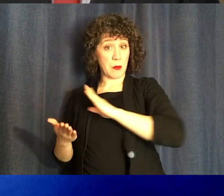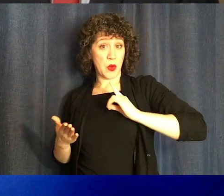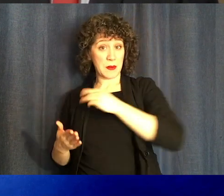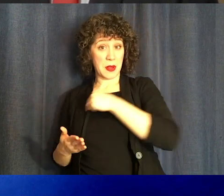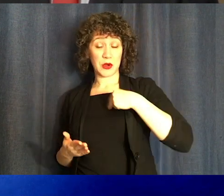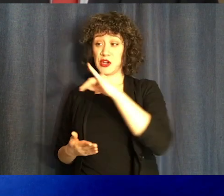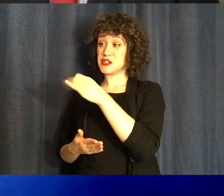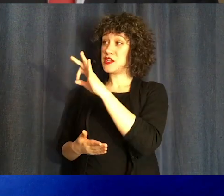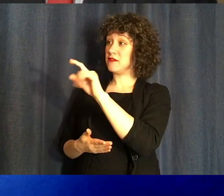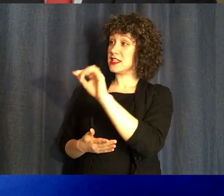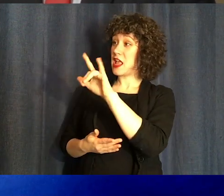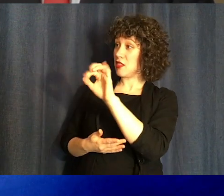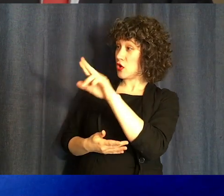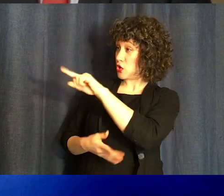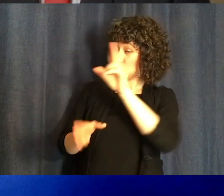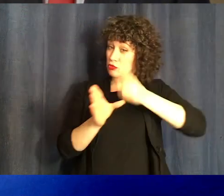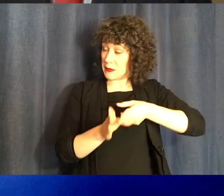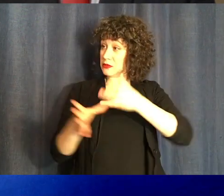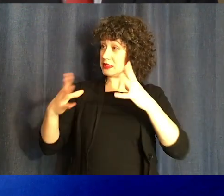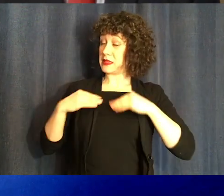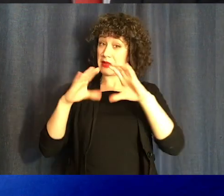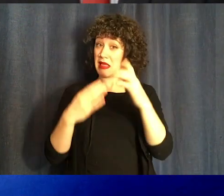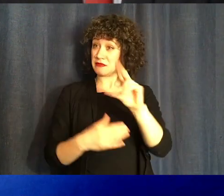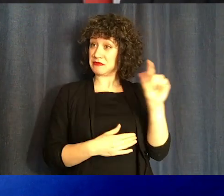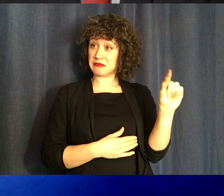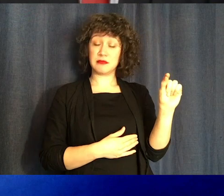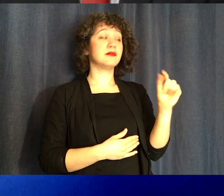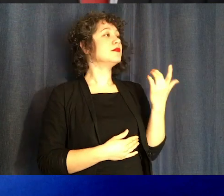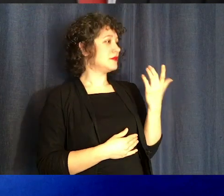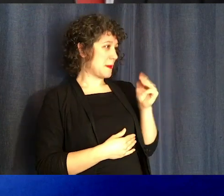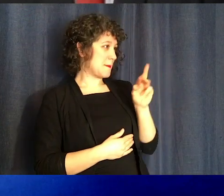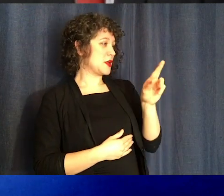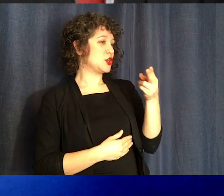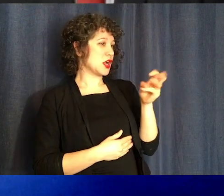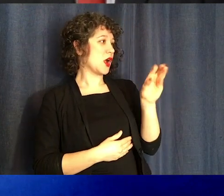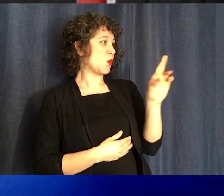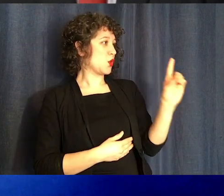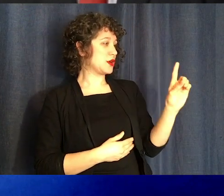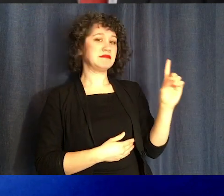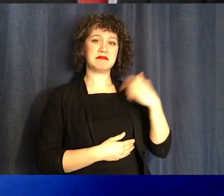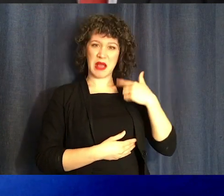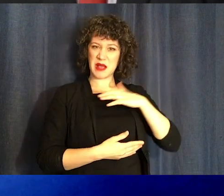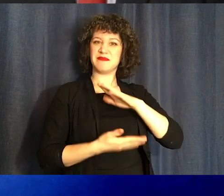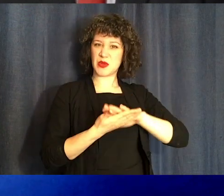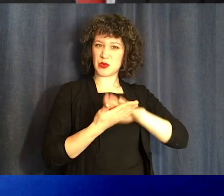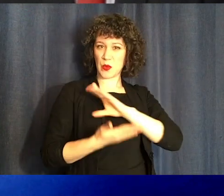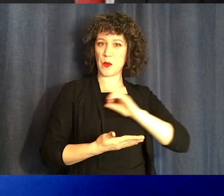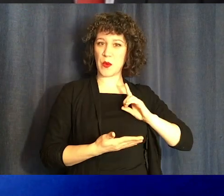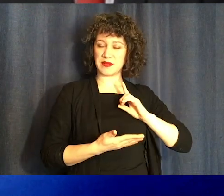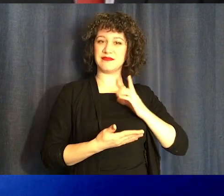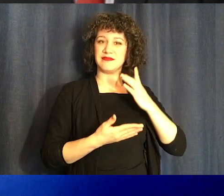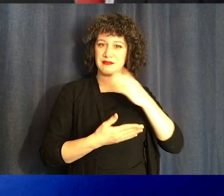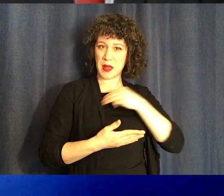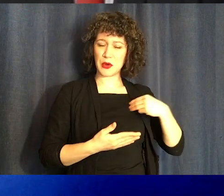the class of 2020? Mr. Howard, as a school board member of the Matanuska-Susitna Borough School District, I hereby